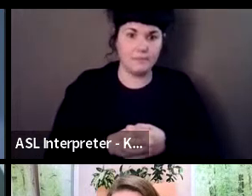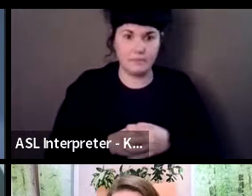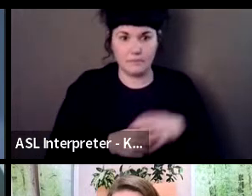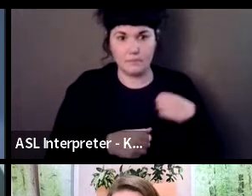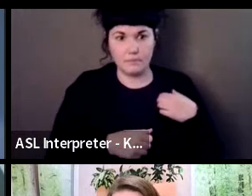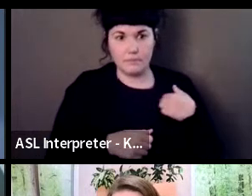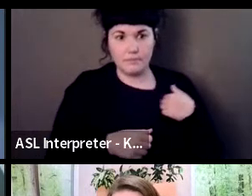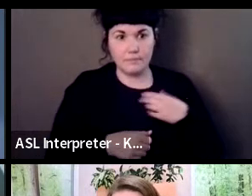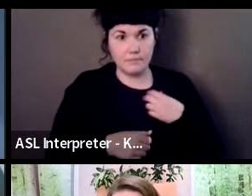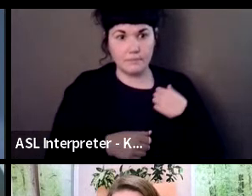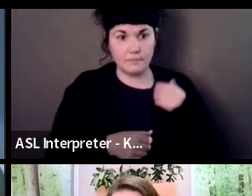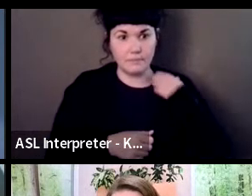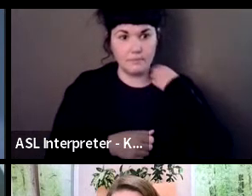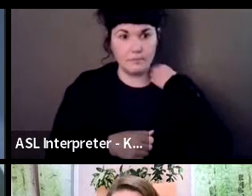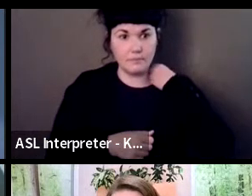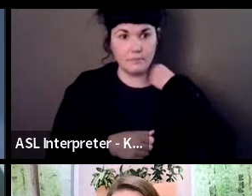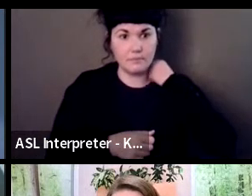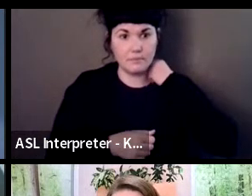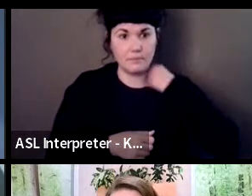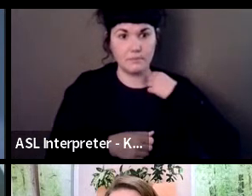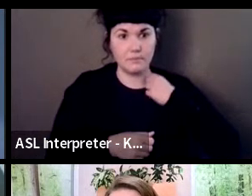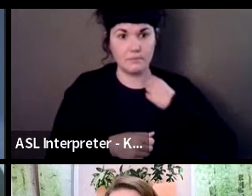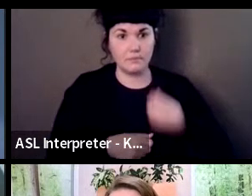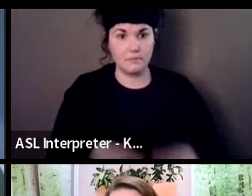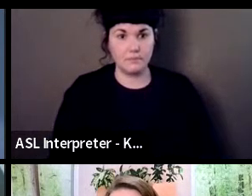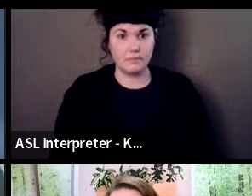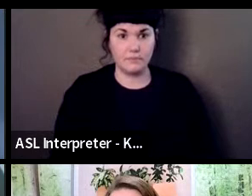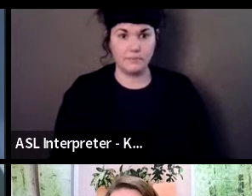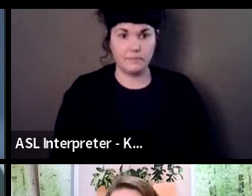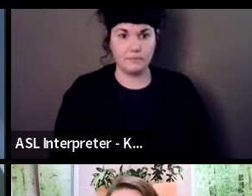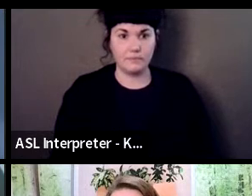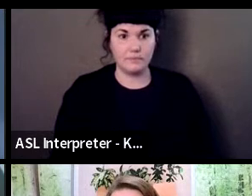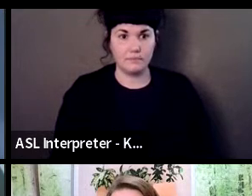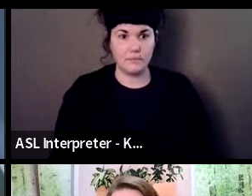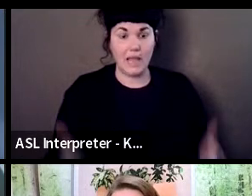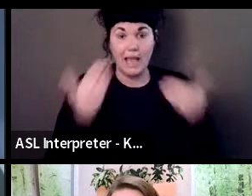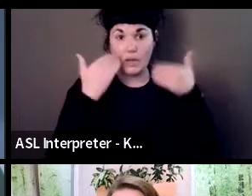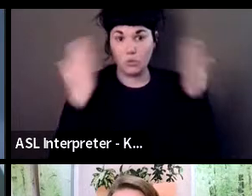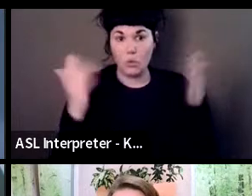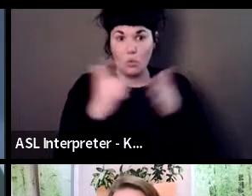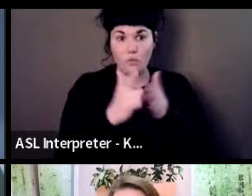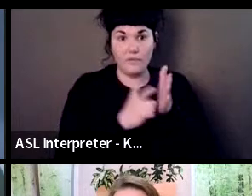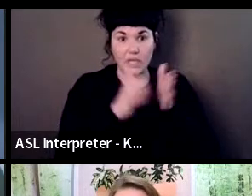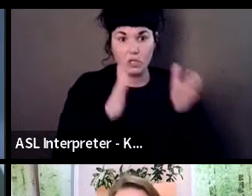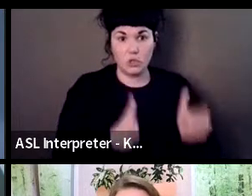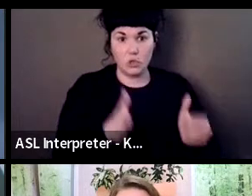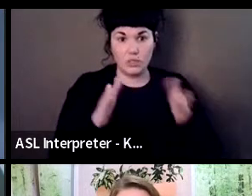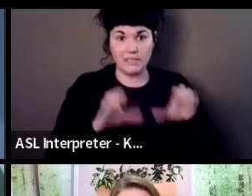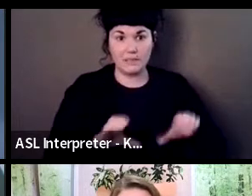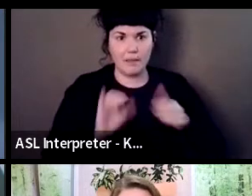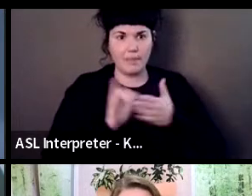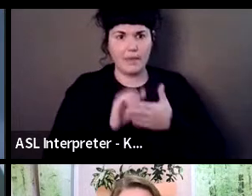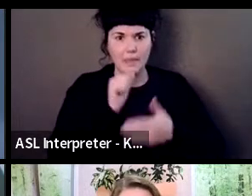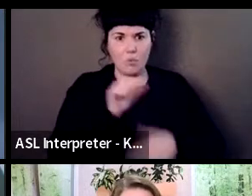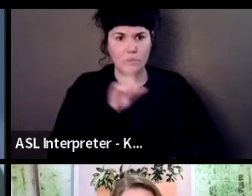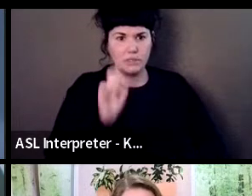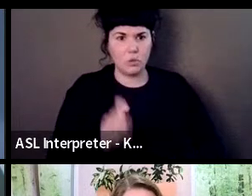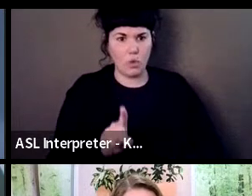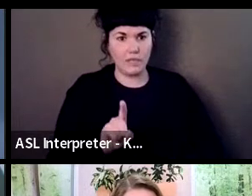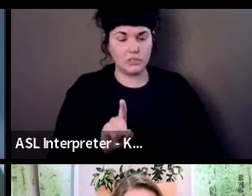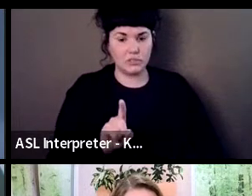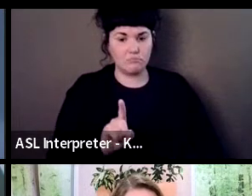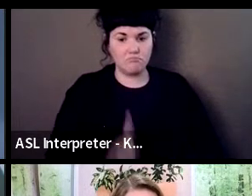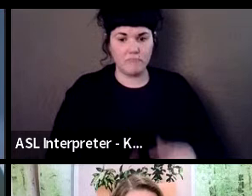I don't know that the attorneys have done that. That wasn't a question that came up